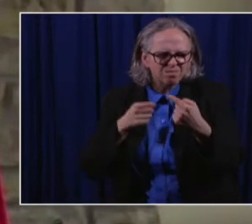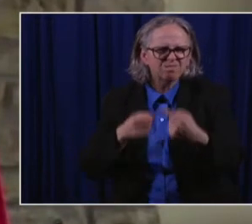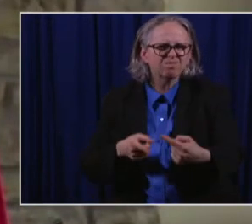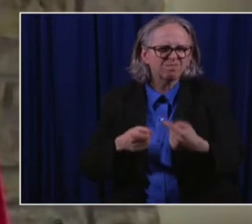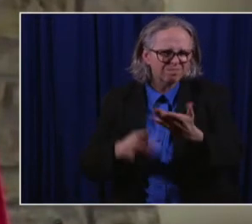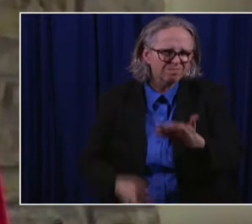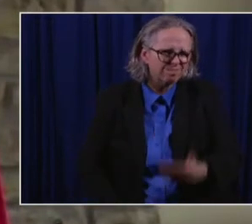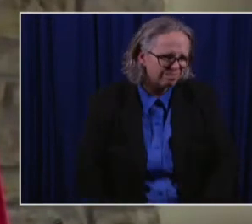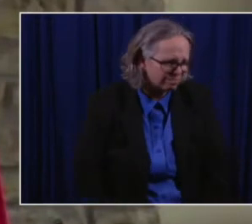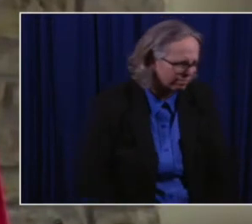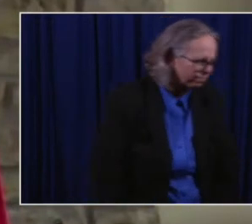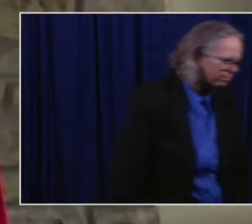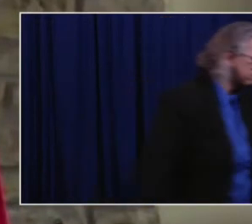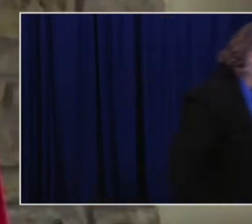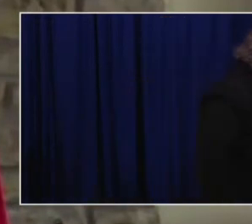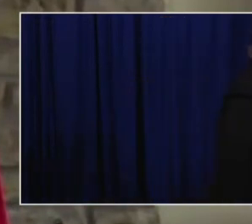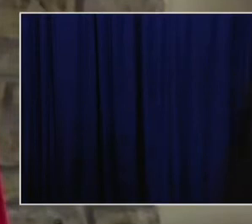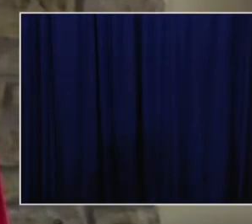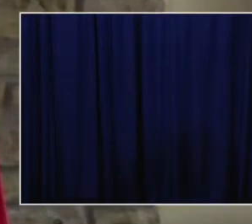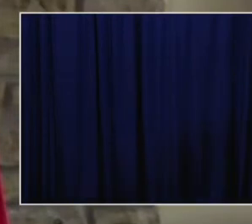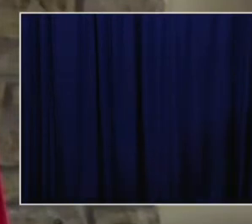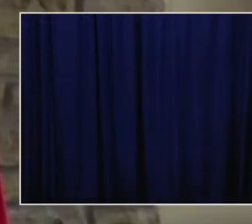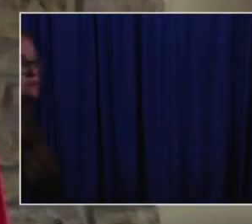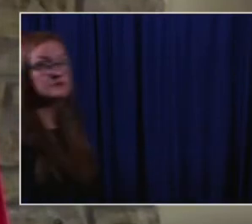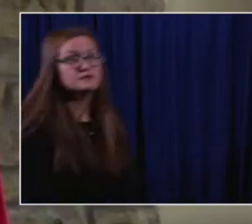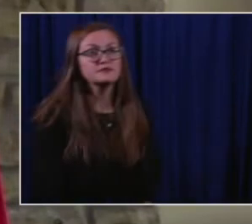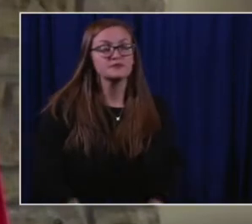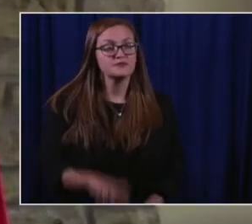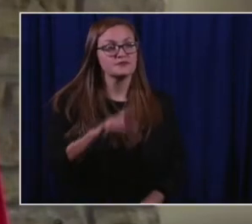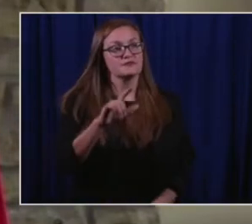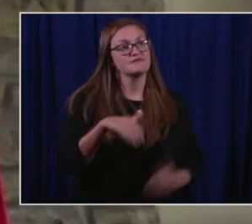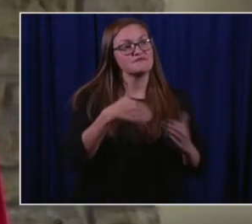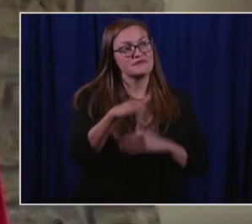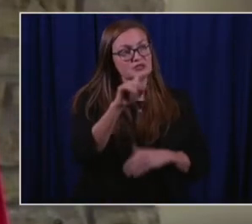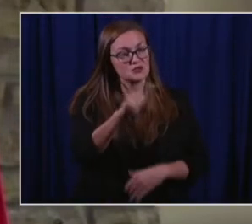Next question is from Laura Hancock at cleveland.com.